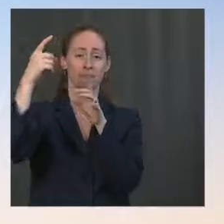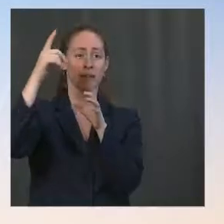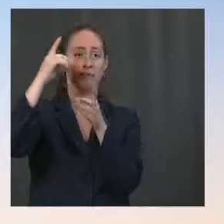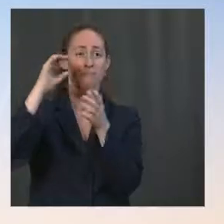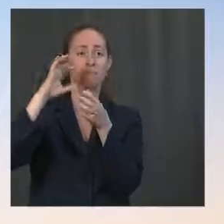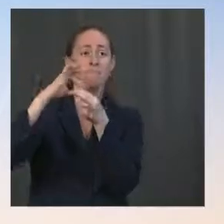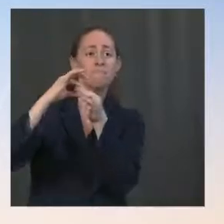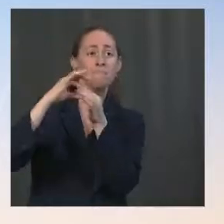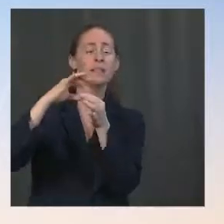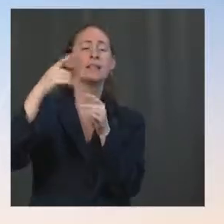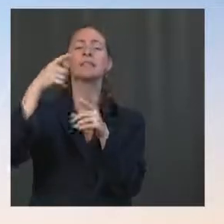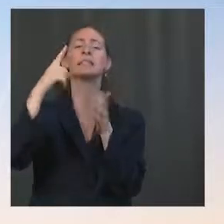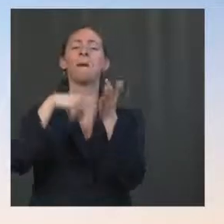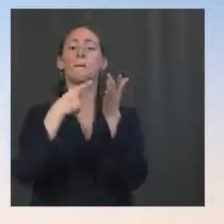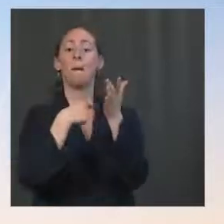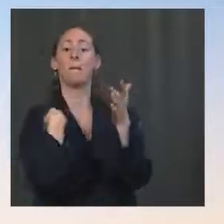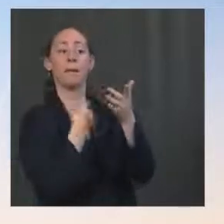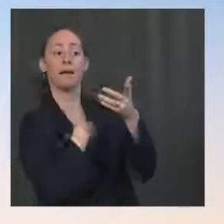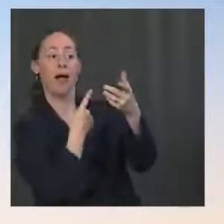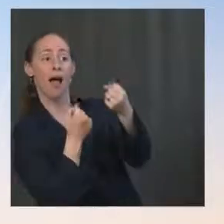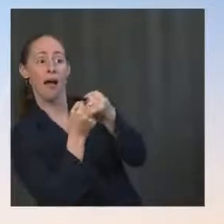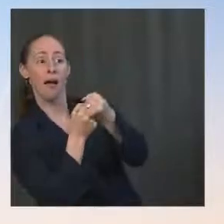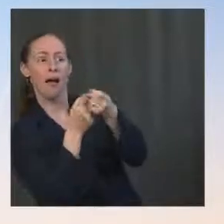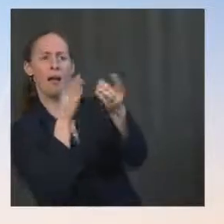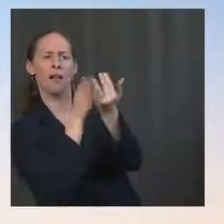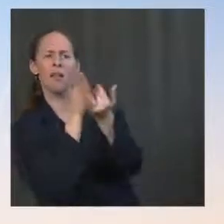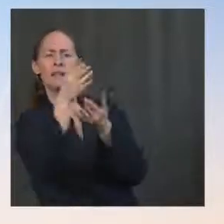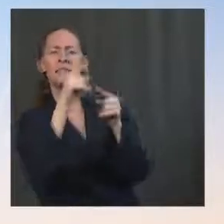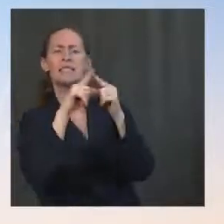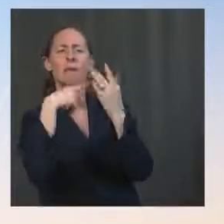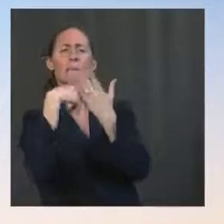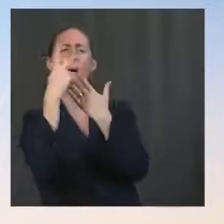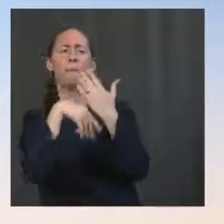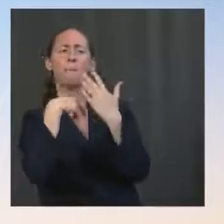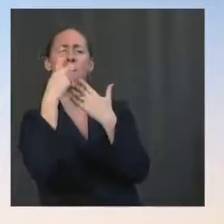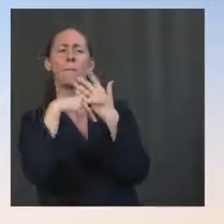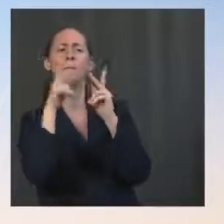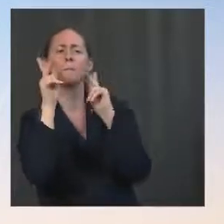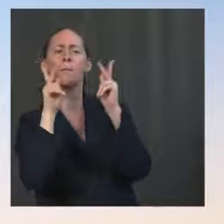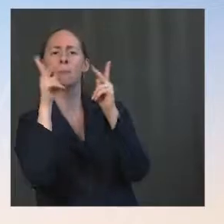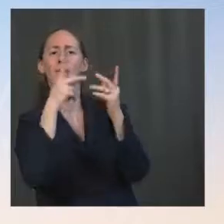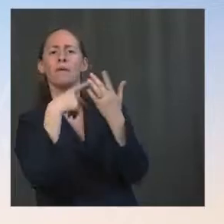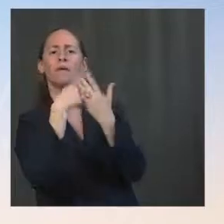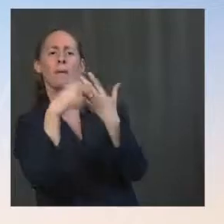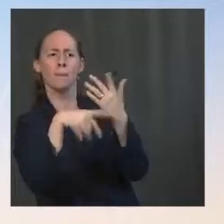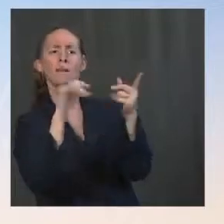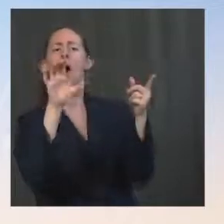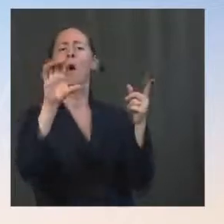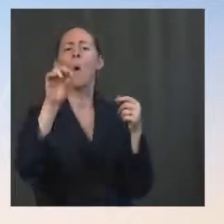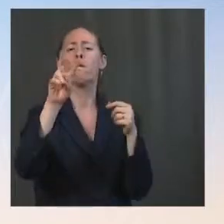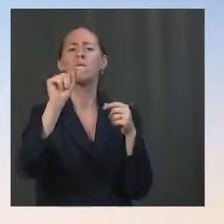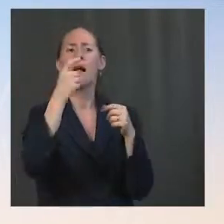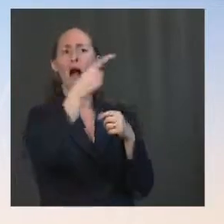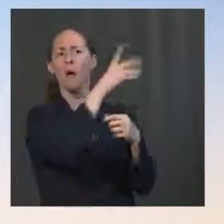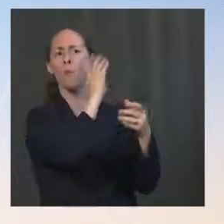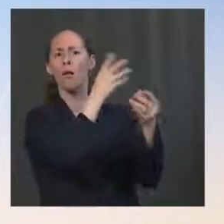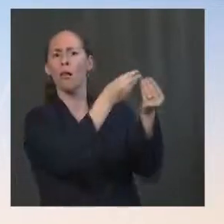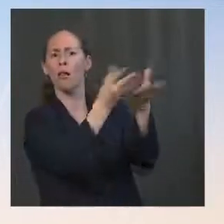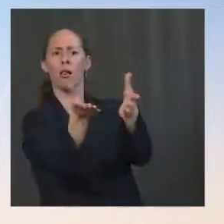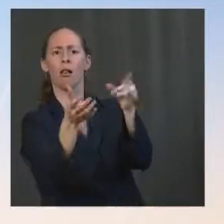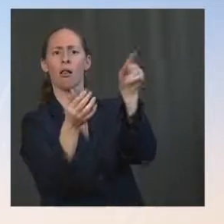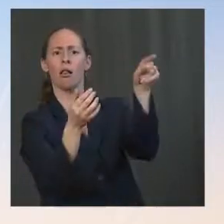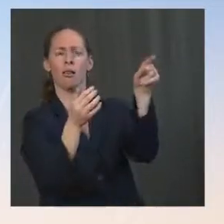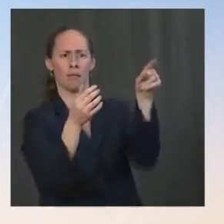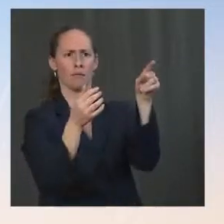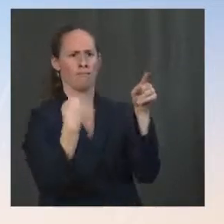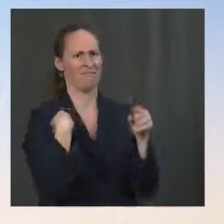organizations or others who work through COVAX. I would have to check and see what the implementation and mechanisms are, but we are quite careful and very